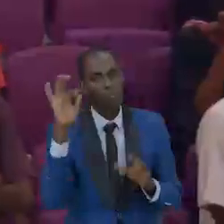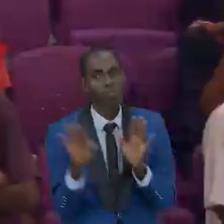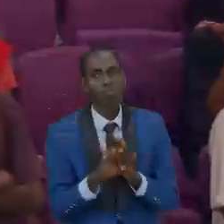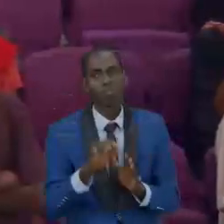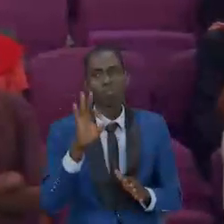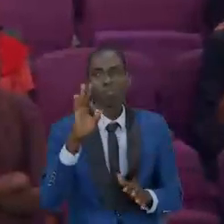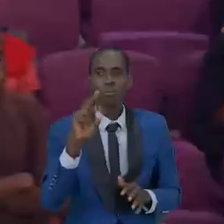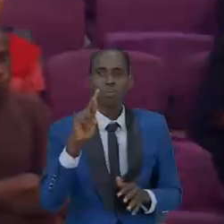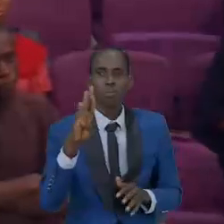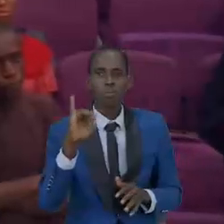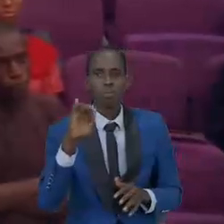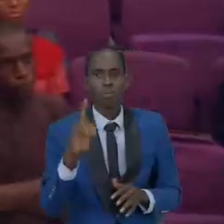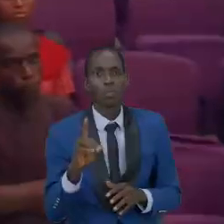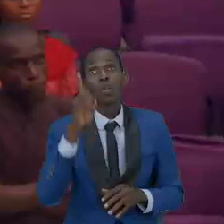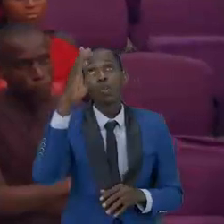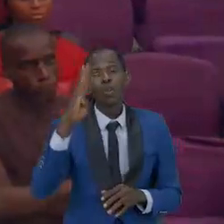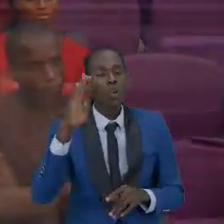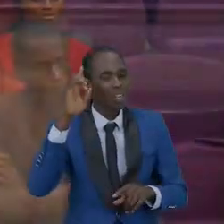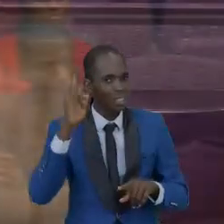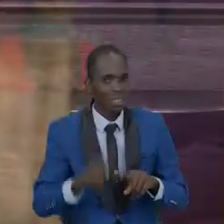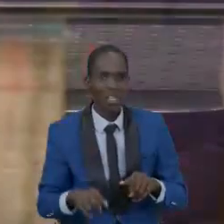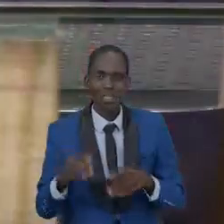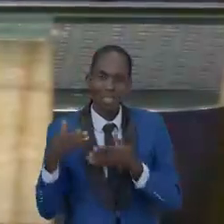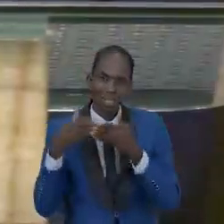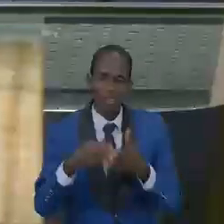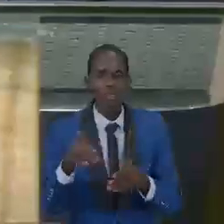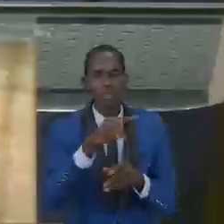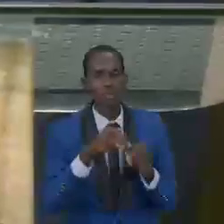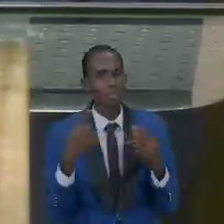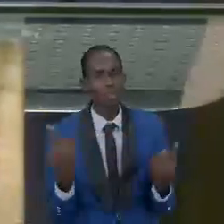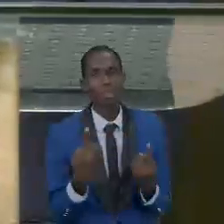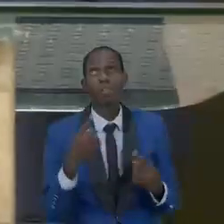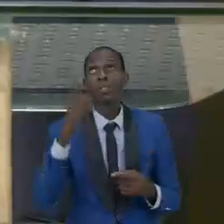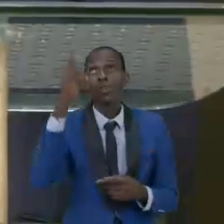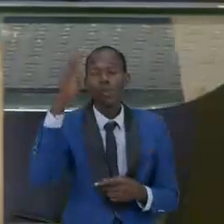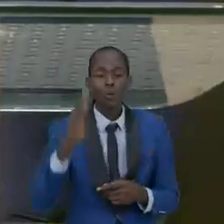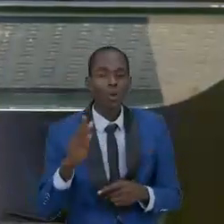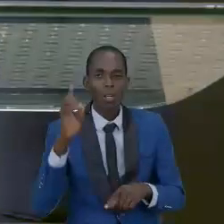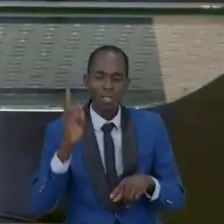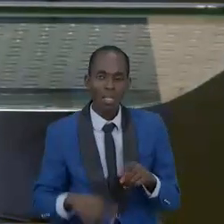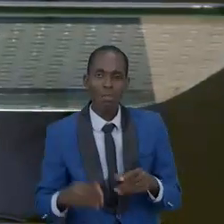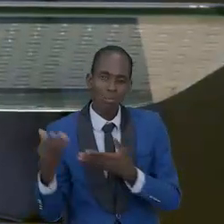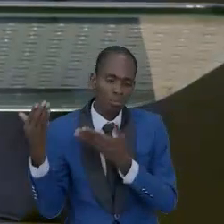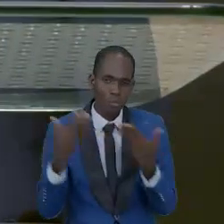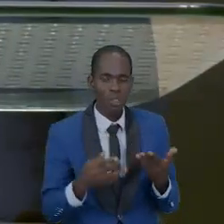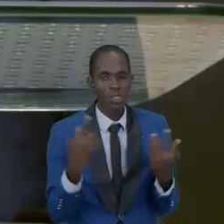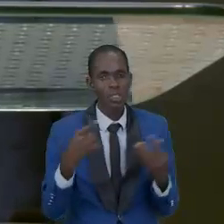the originator of sin. Christ cannot be the originator of sin. He came to take our